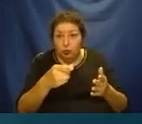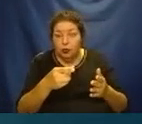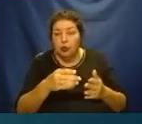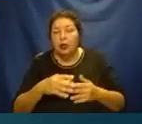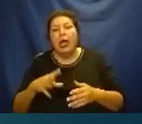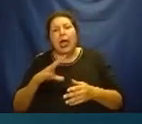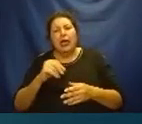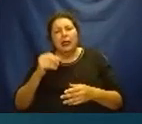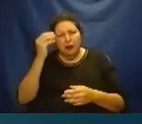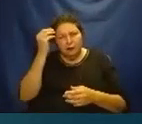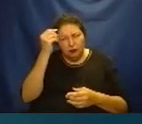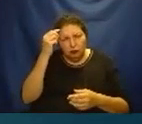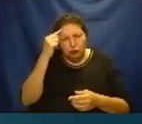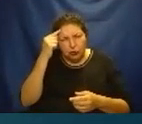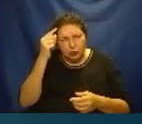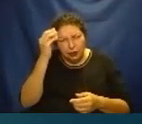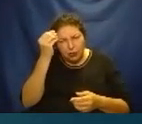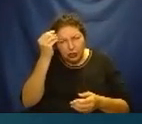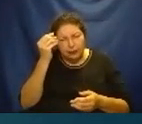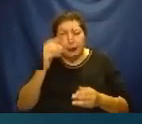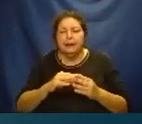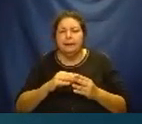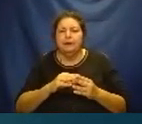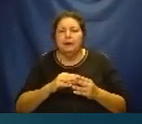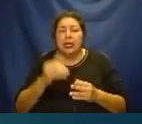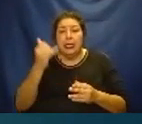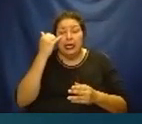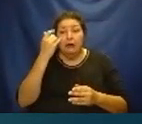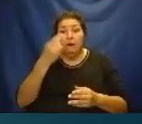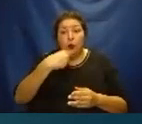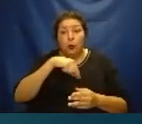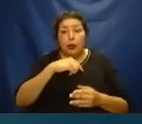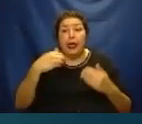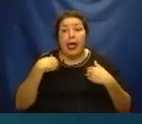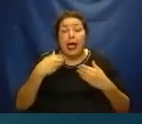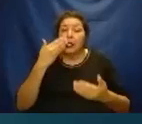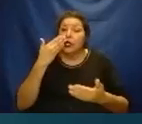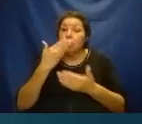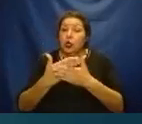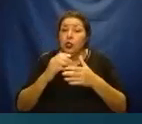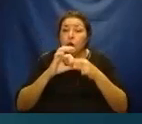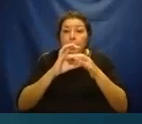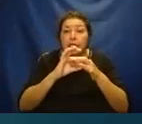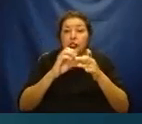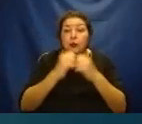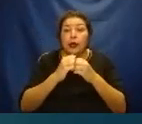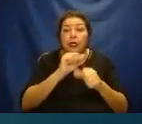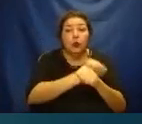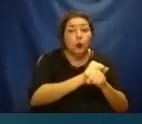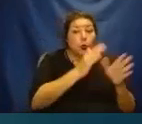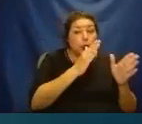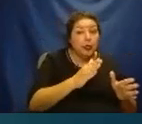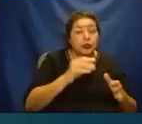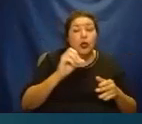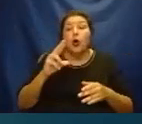think about it today, if we had such excellent relations with our employees, with the people